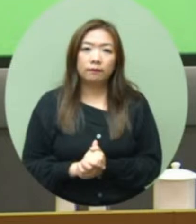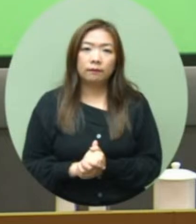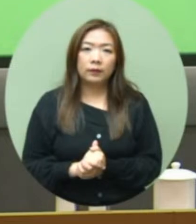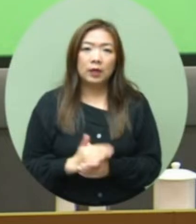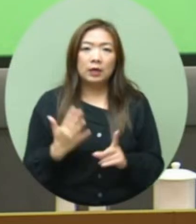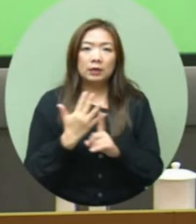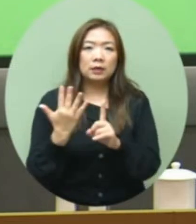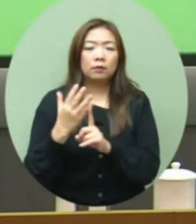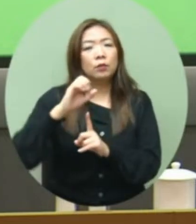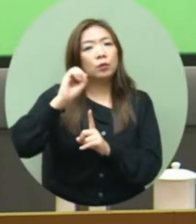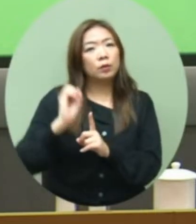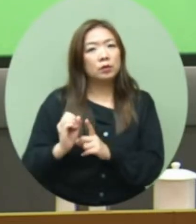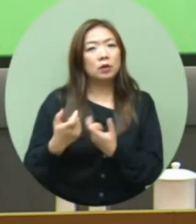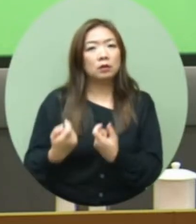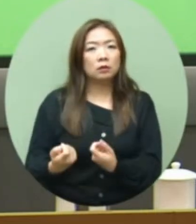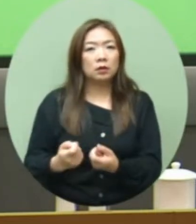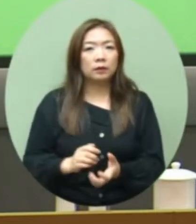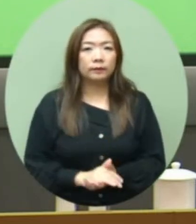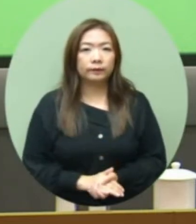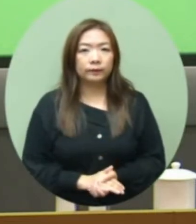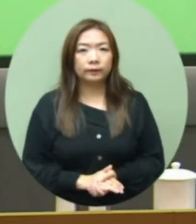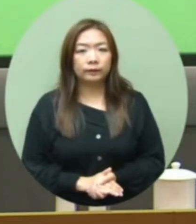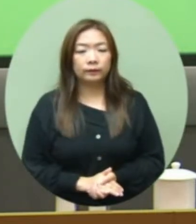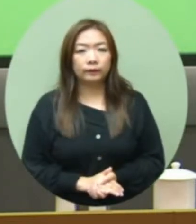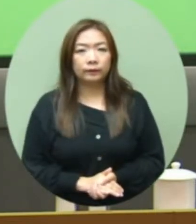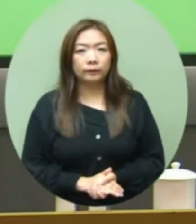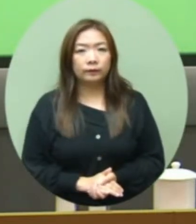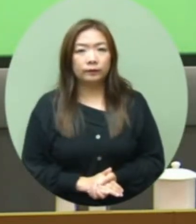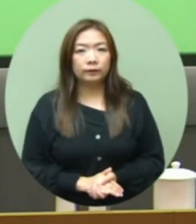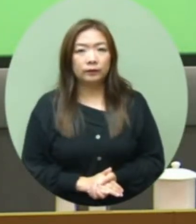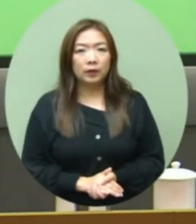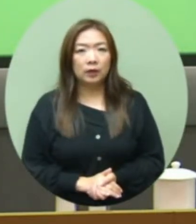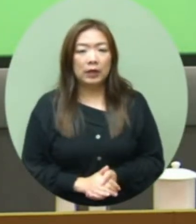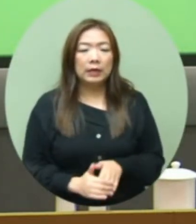Well, only 15% of